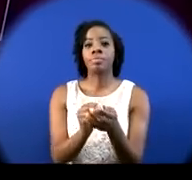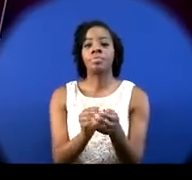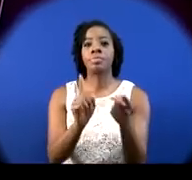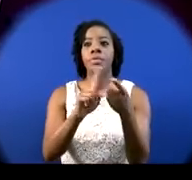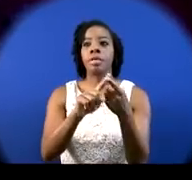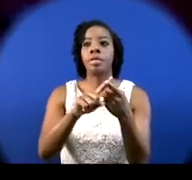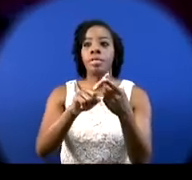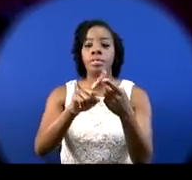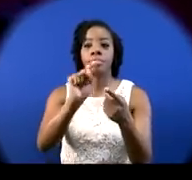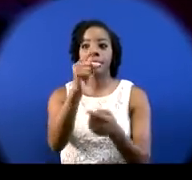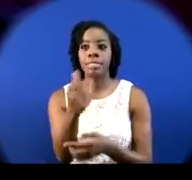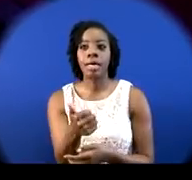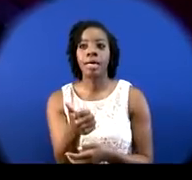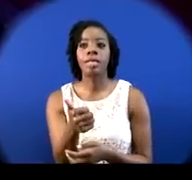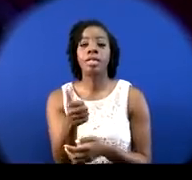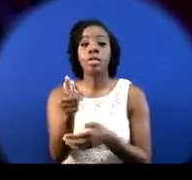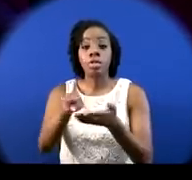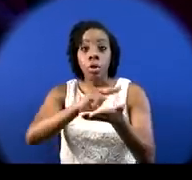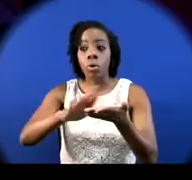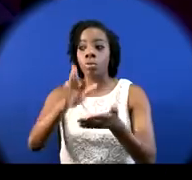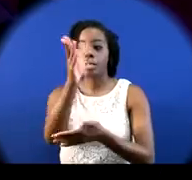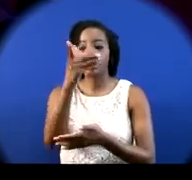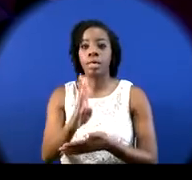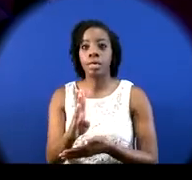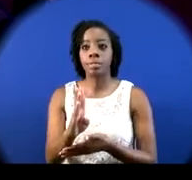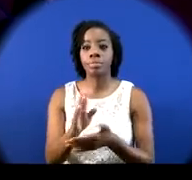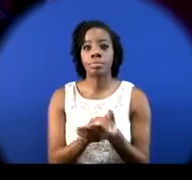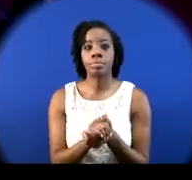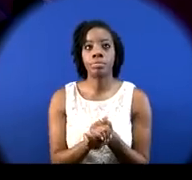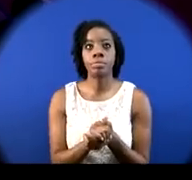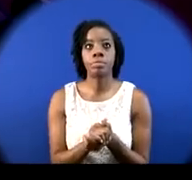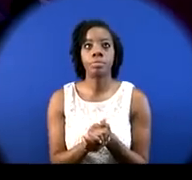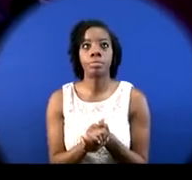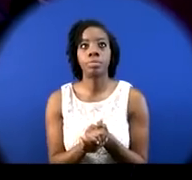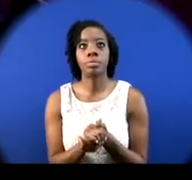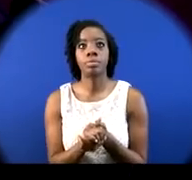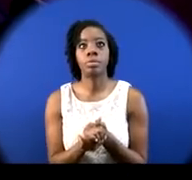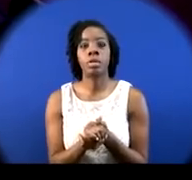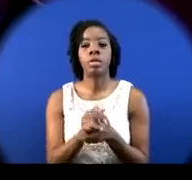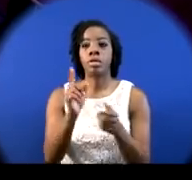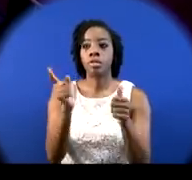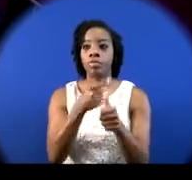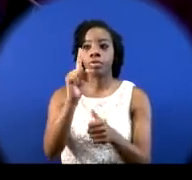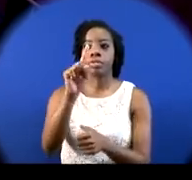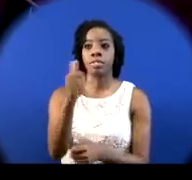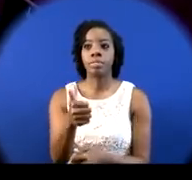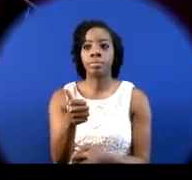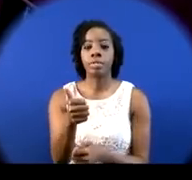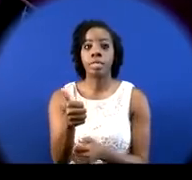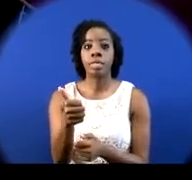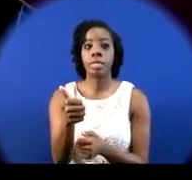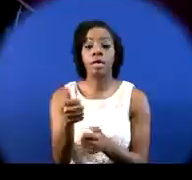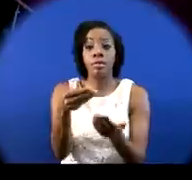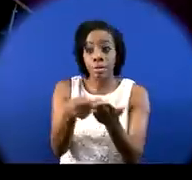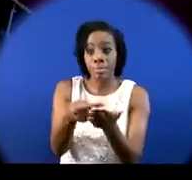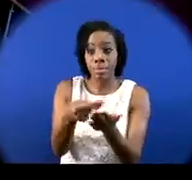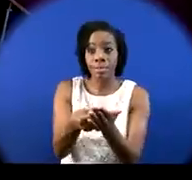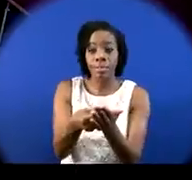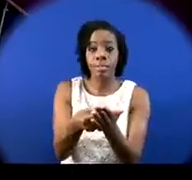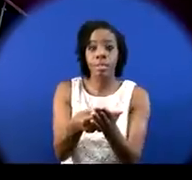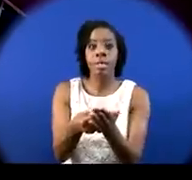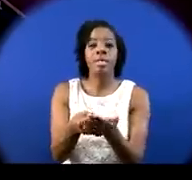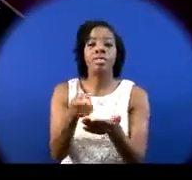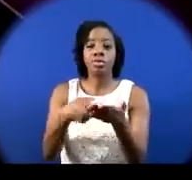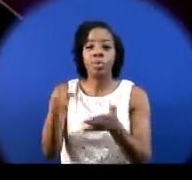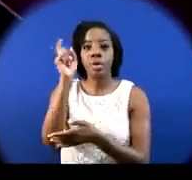unto God. And so as we give the tithe this afternoon, it is the first 10% of our increase. That's what God requires of us according to